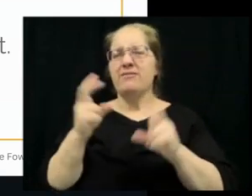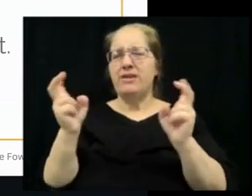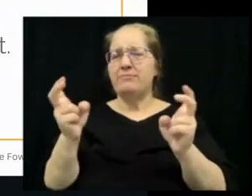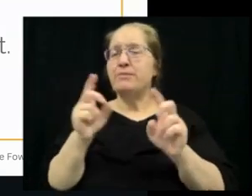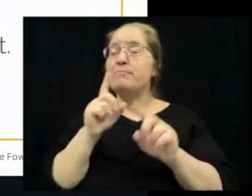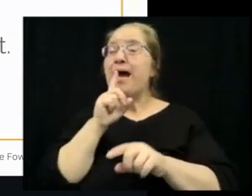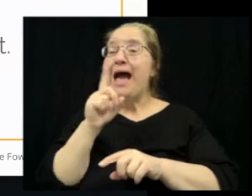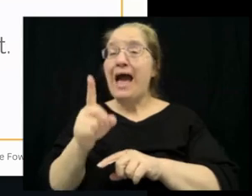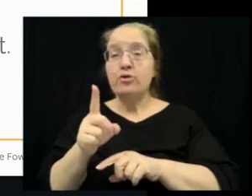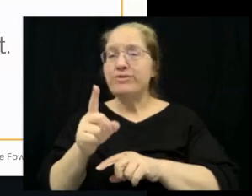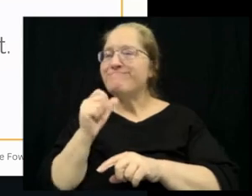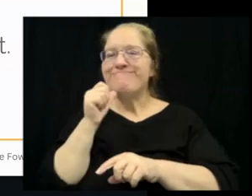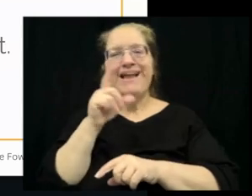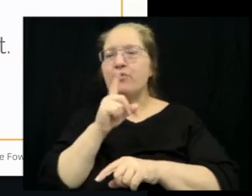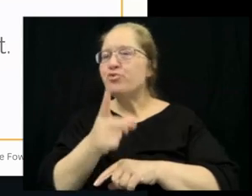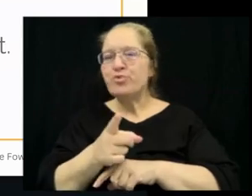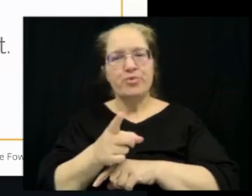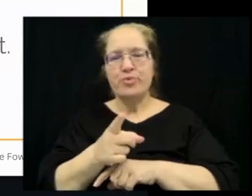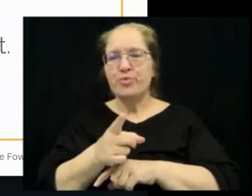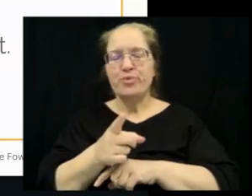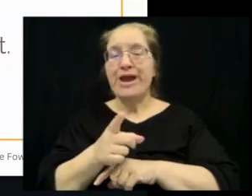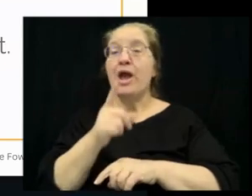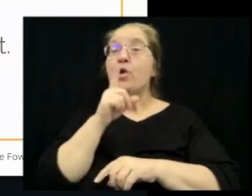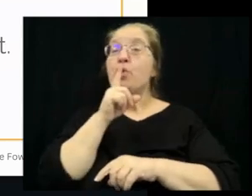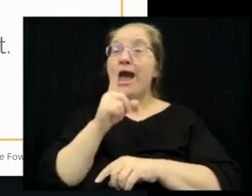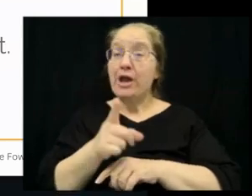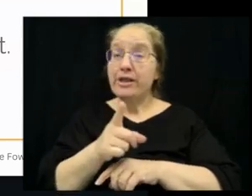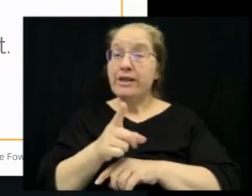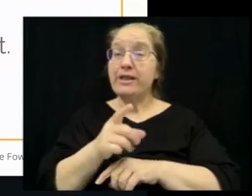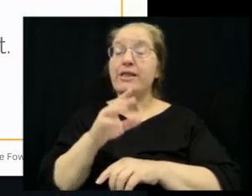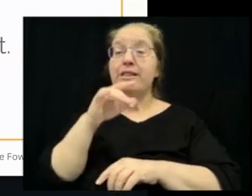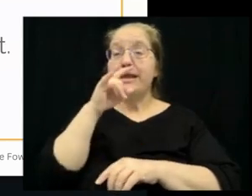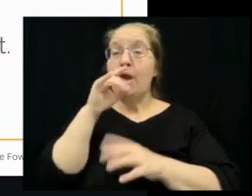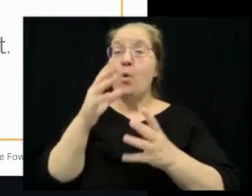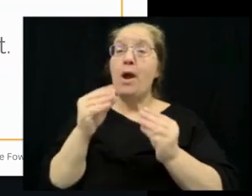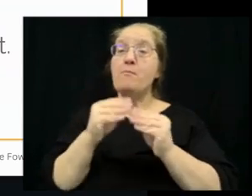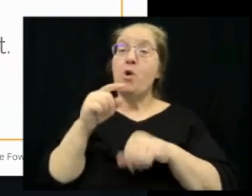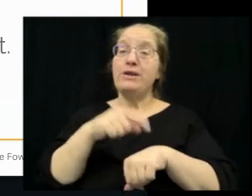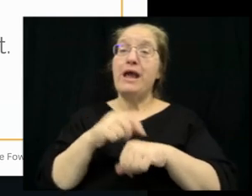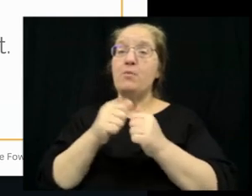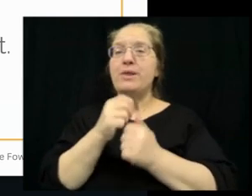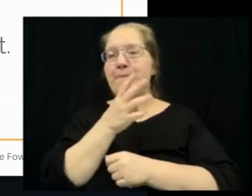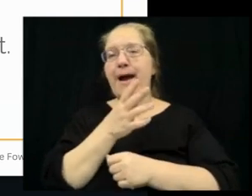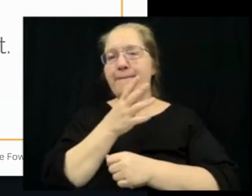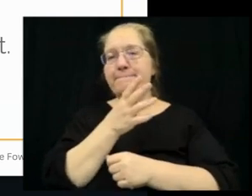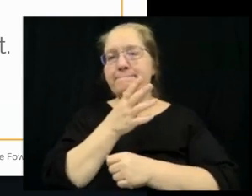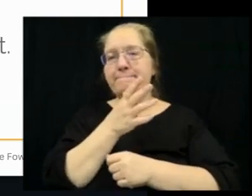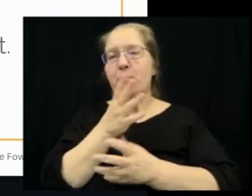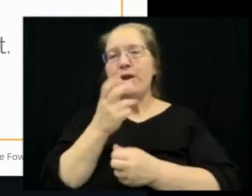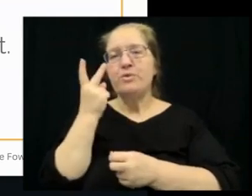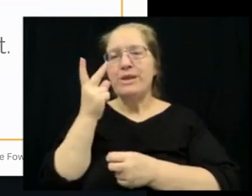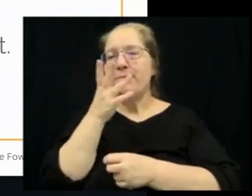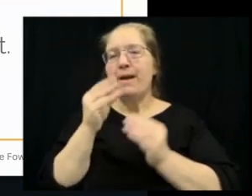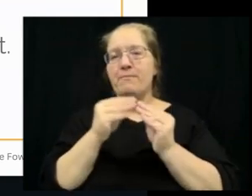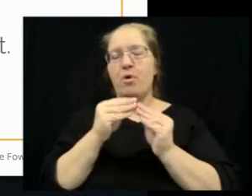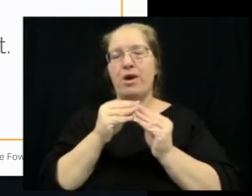But this wasn't the case. In actuality, the child wanted more time with her mom. It is rare